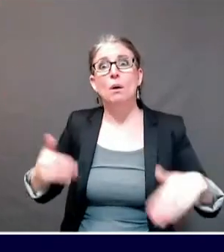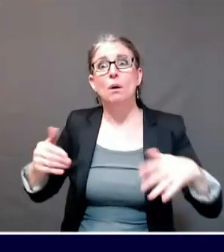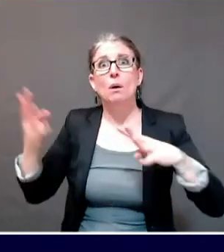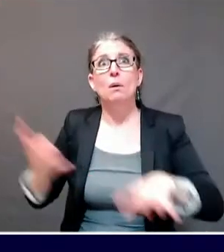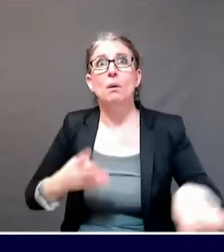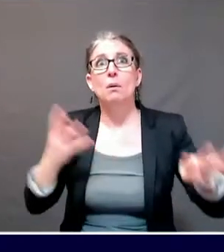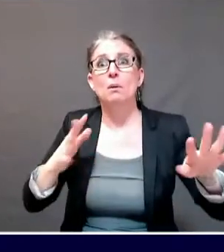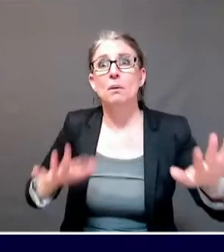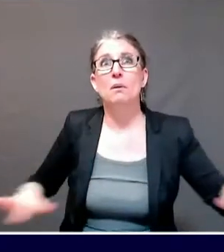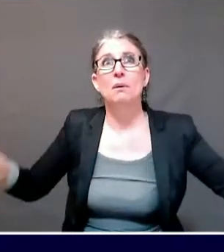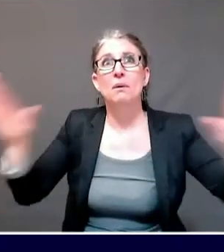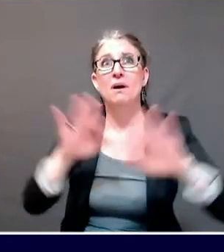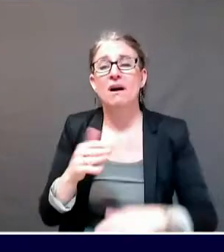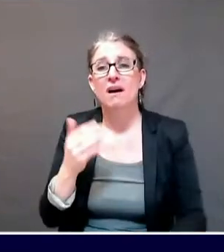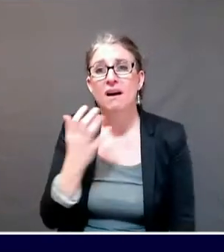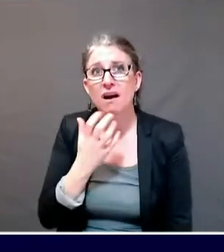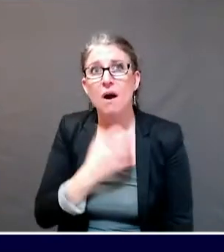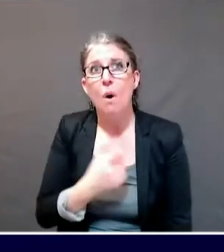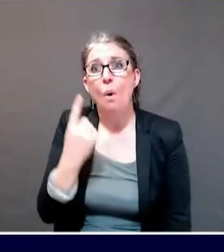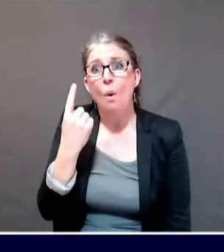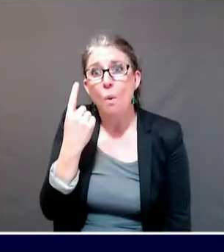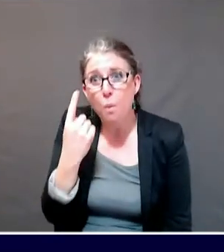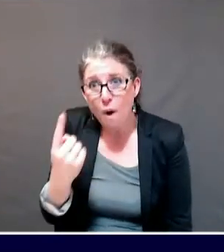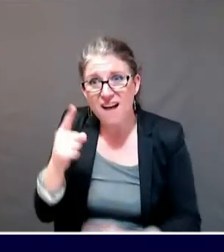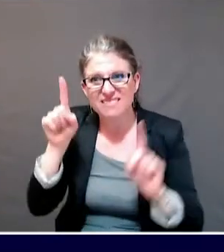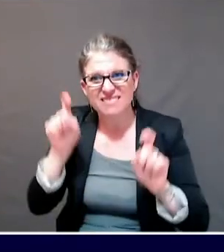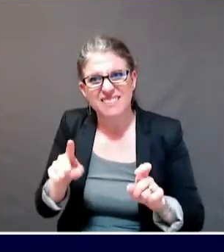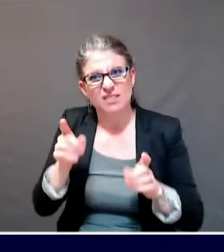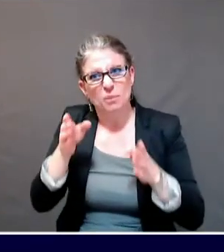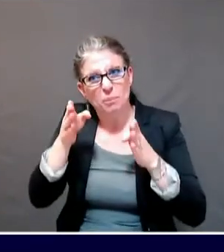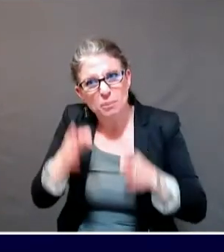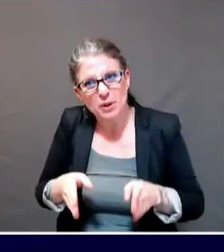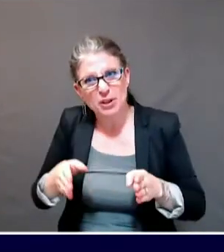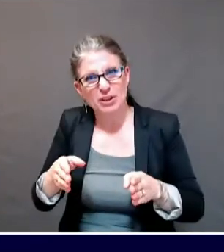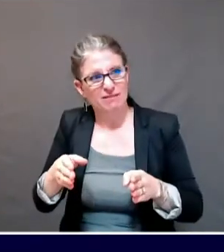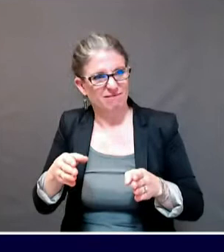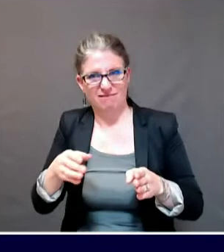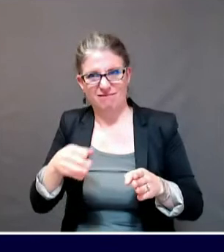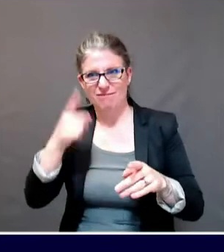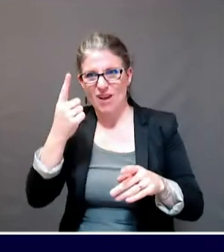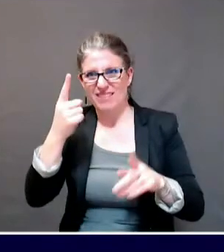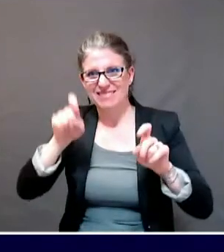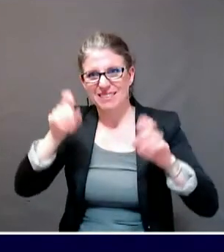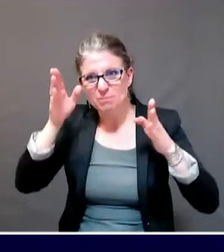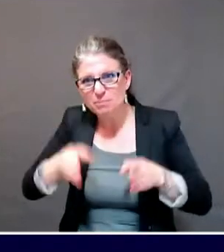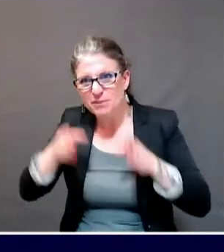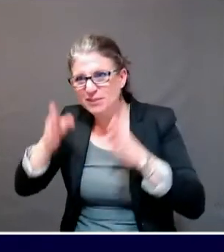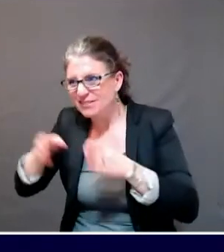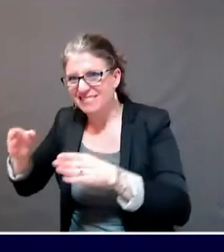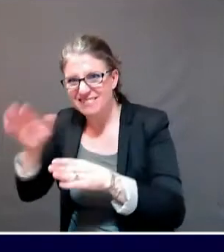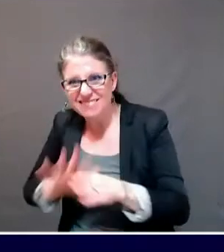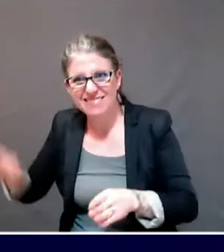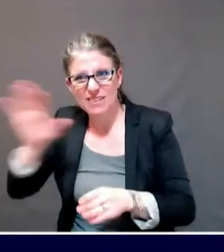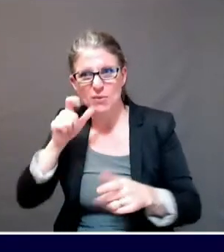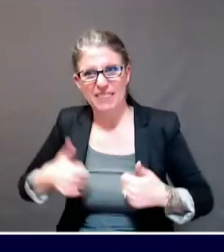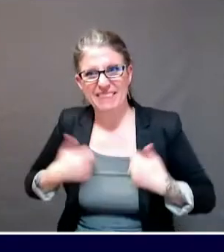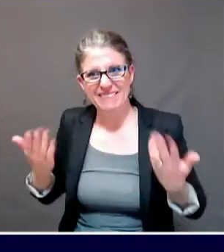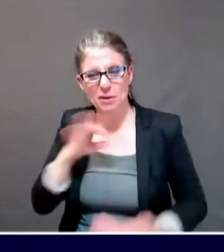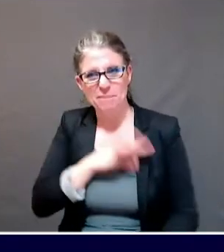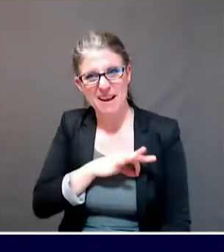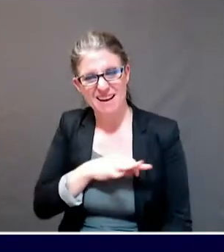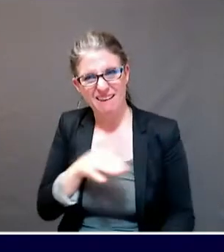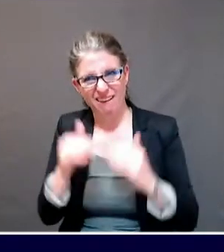all laboratories, including the Maine CDC laboratory, conducted and reported up to us. Similarly,